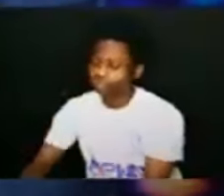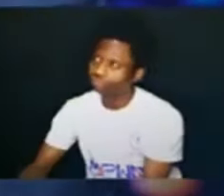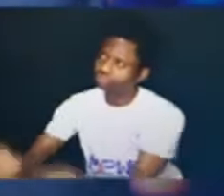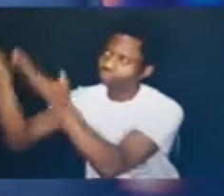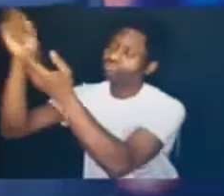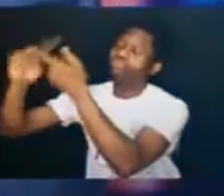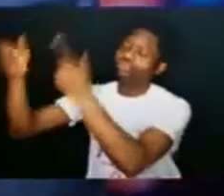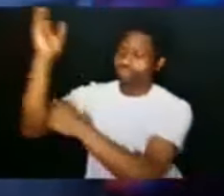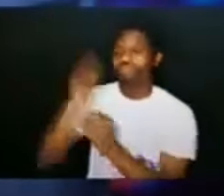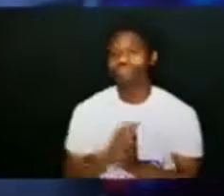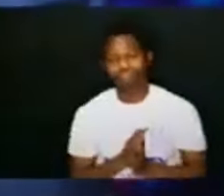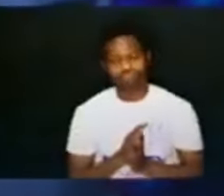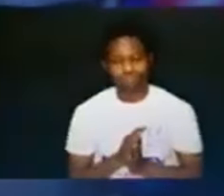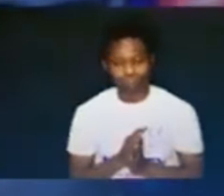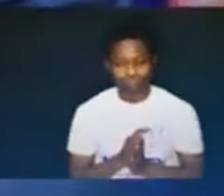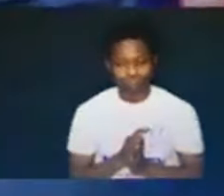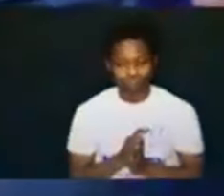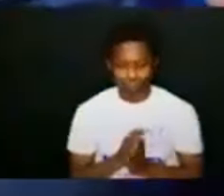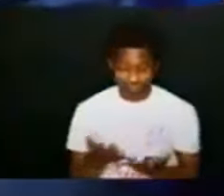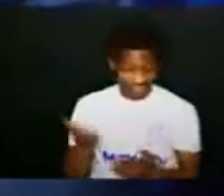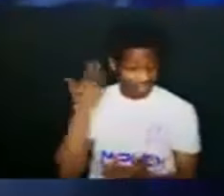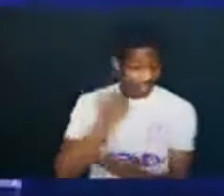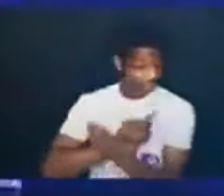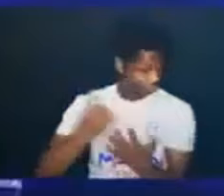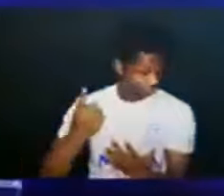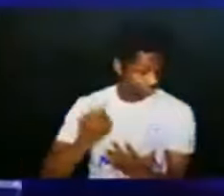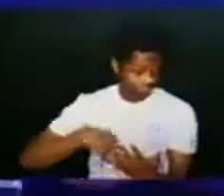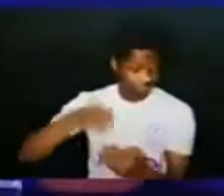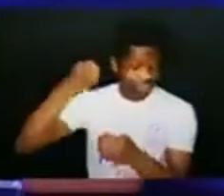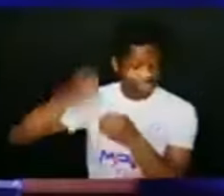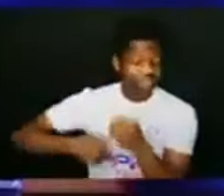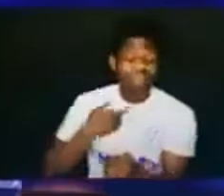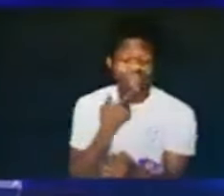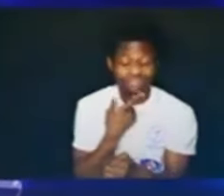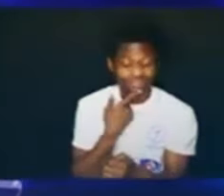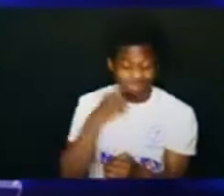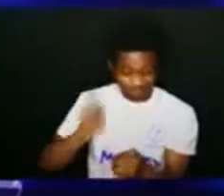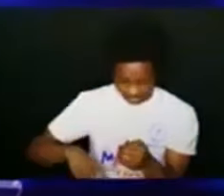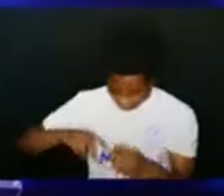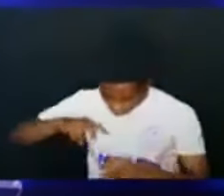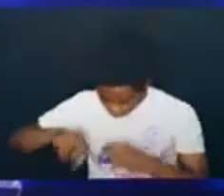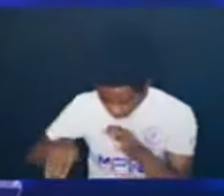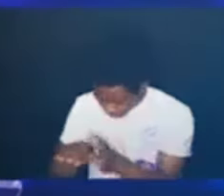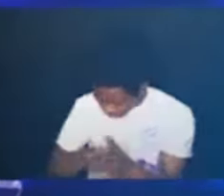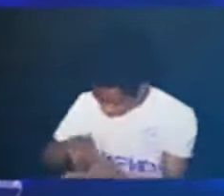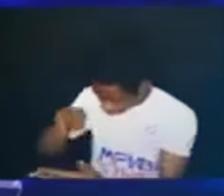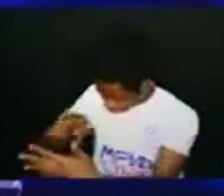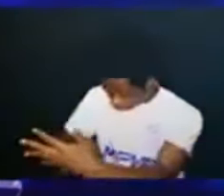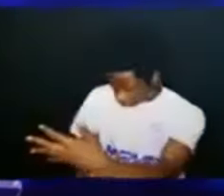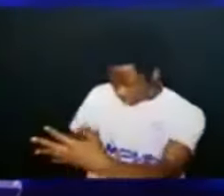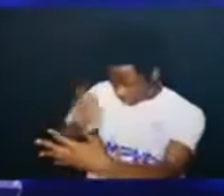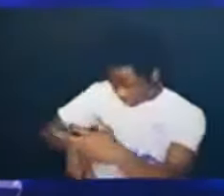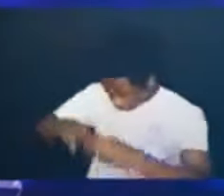Now, we signed off last week saying that we need to examine this scripture in the context of